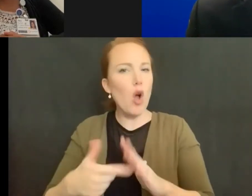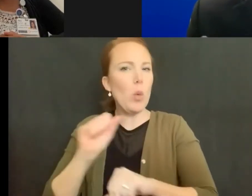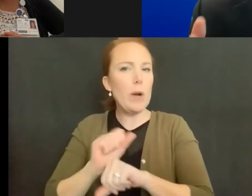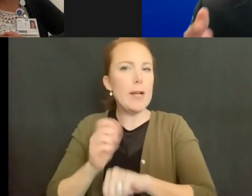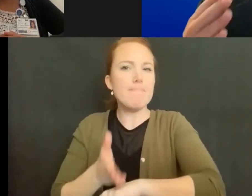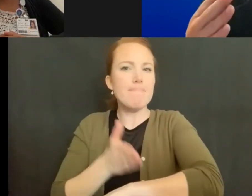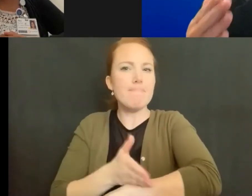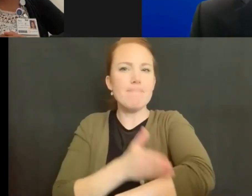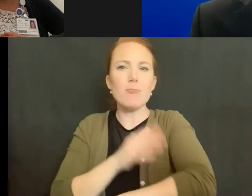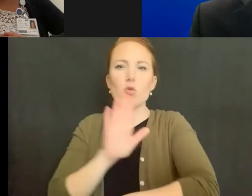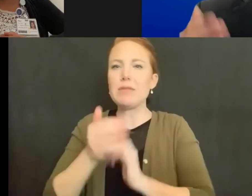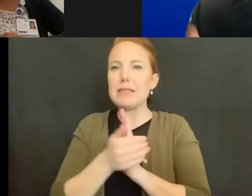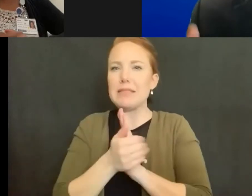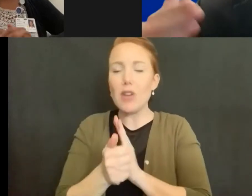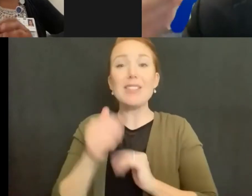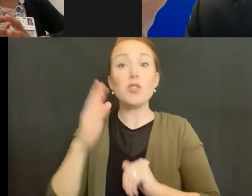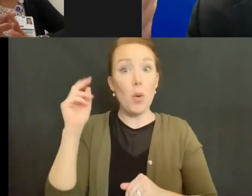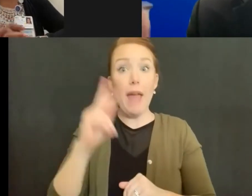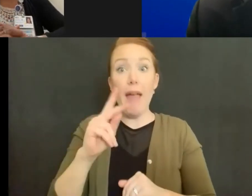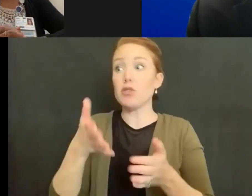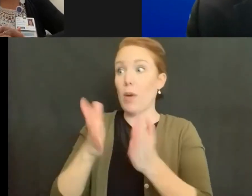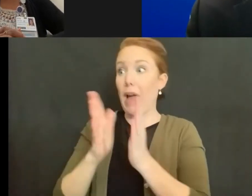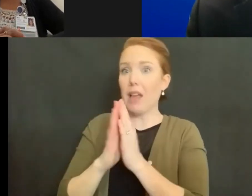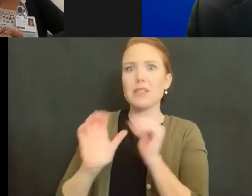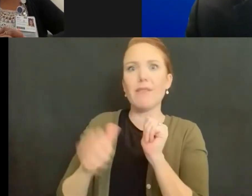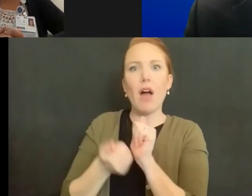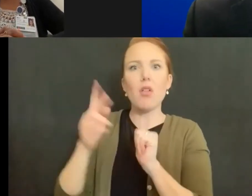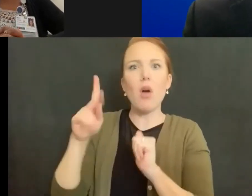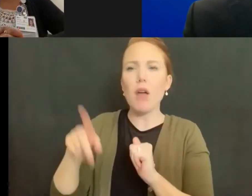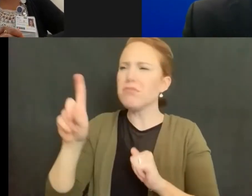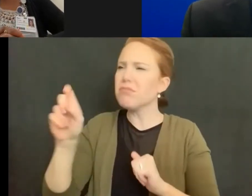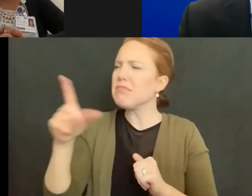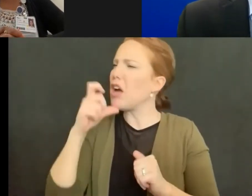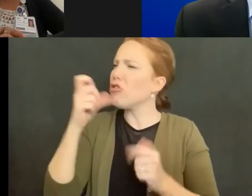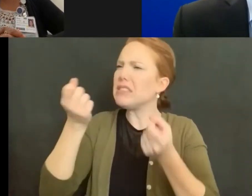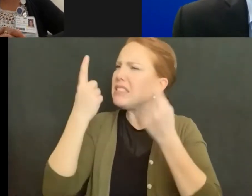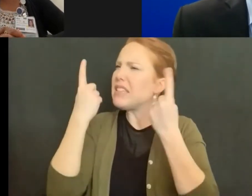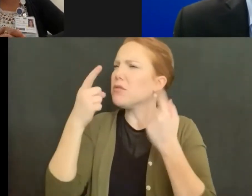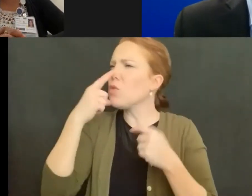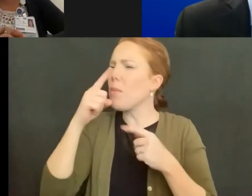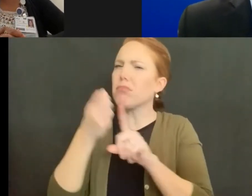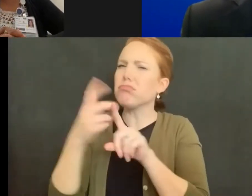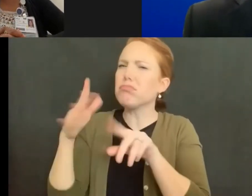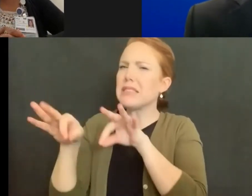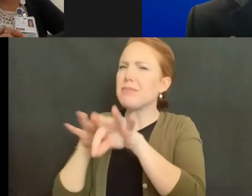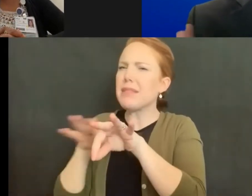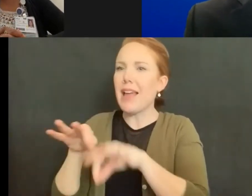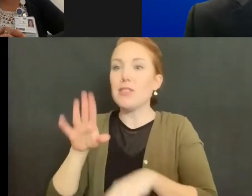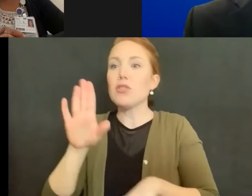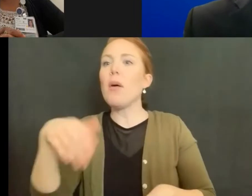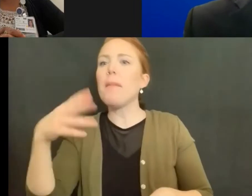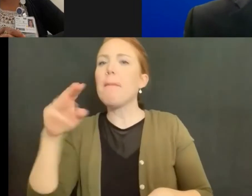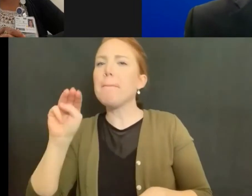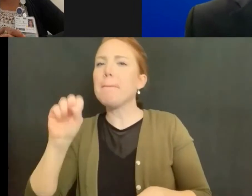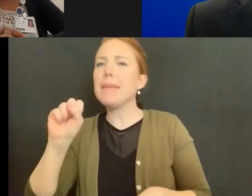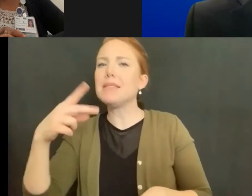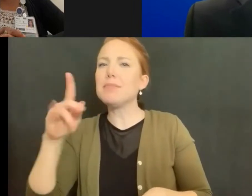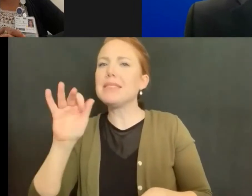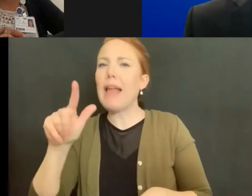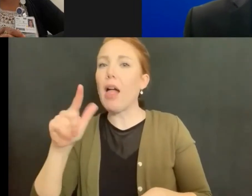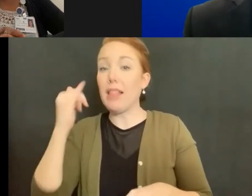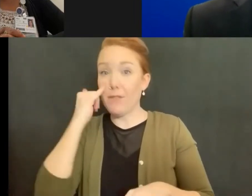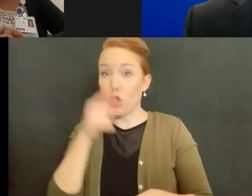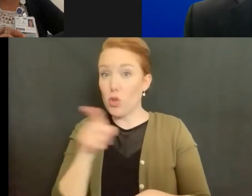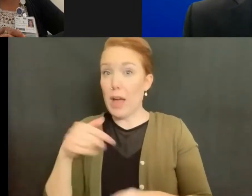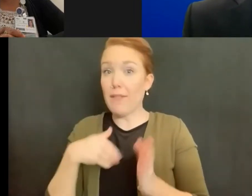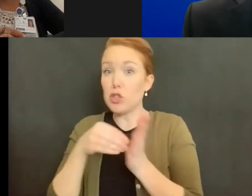age. It's okay to ask about something you don't understand. Ms. Patel, if you had a student walking around with you in the lab and